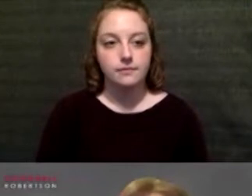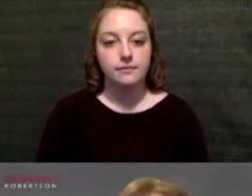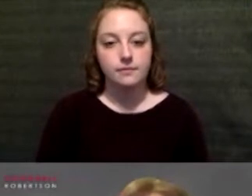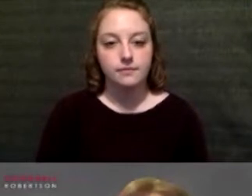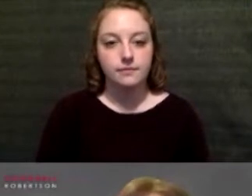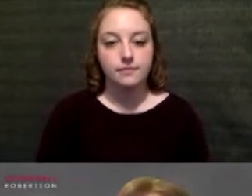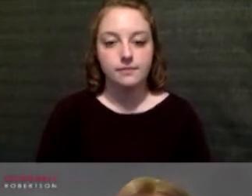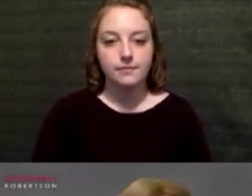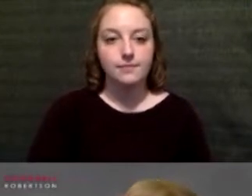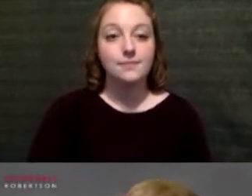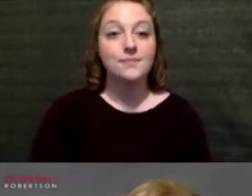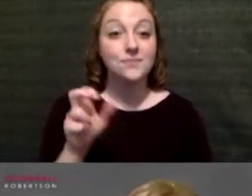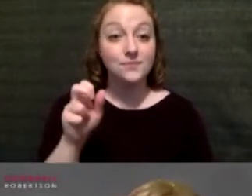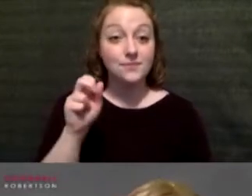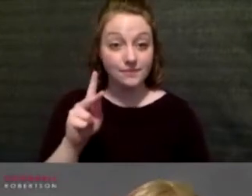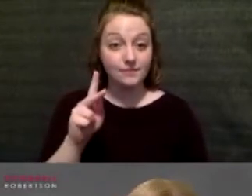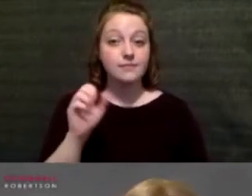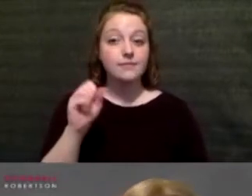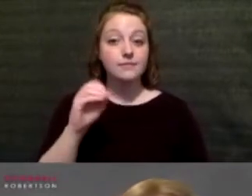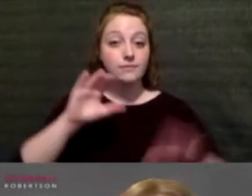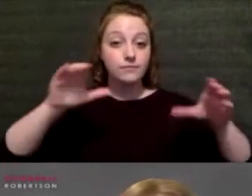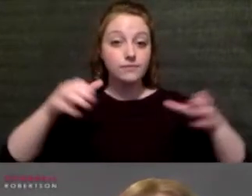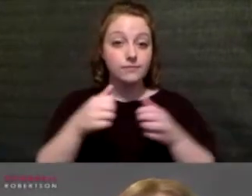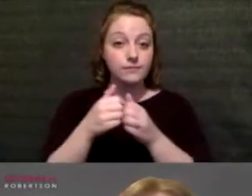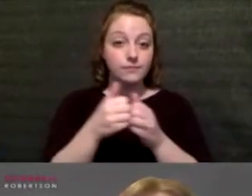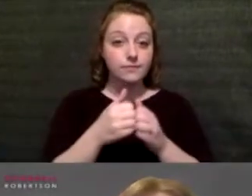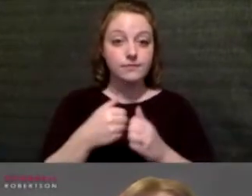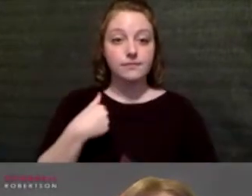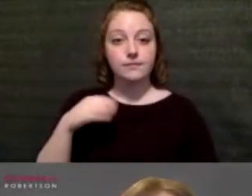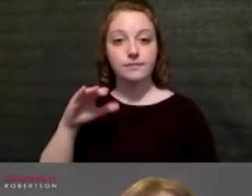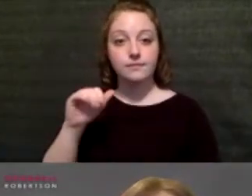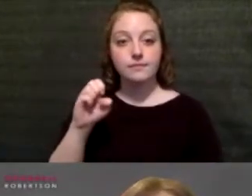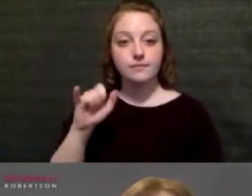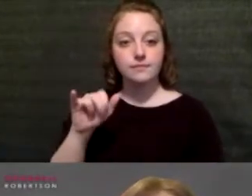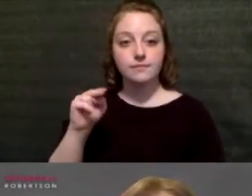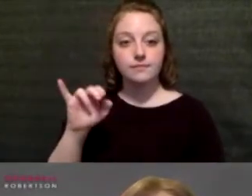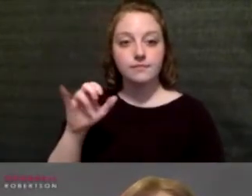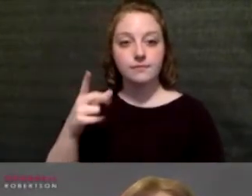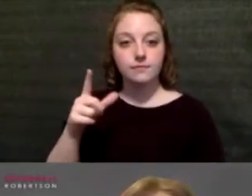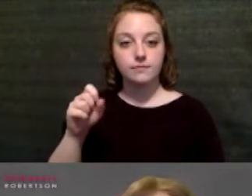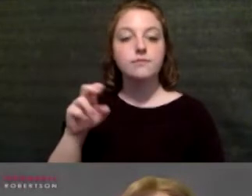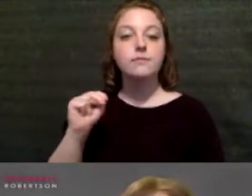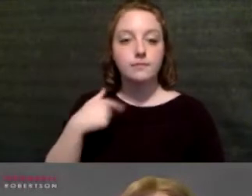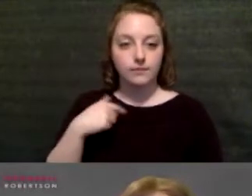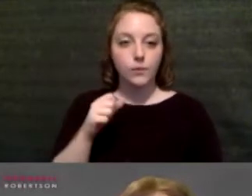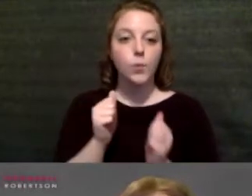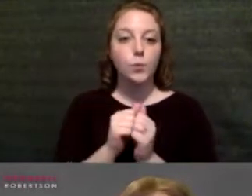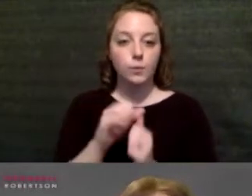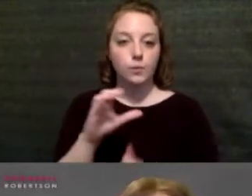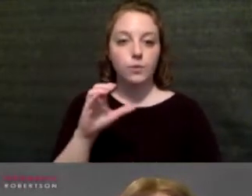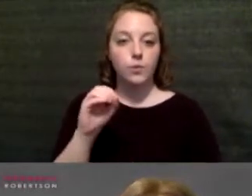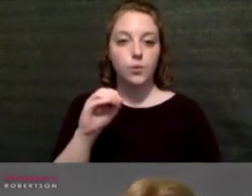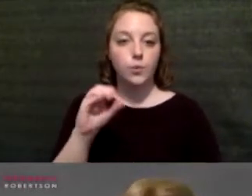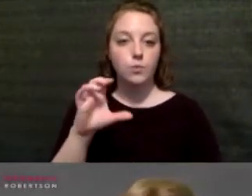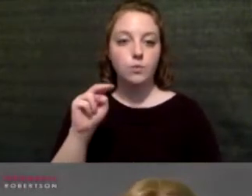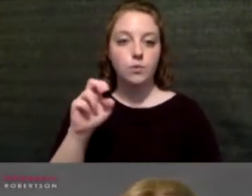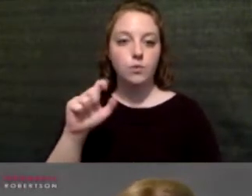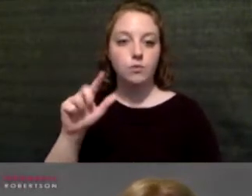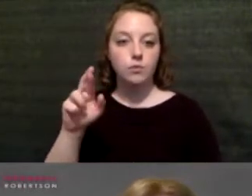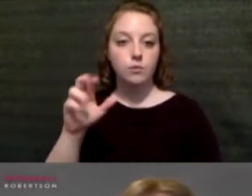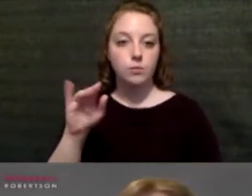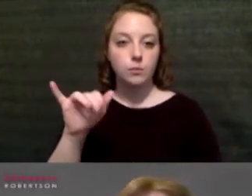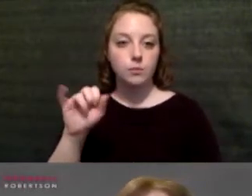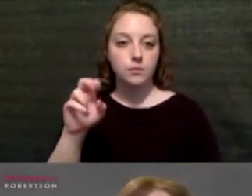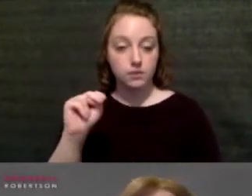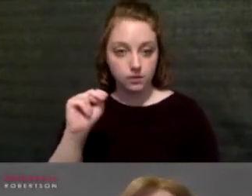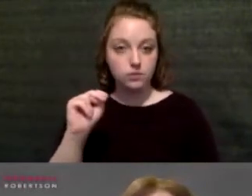All right. So as we're gathering up here, this is Casey Nicholson. I'm with O'Connor Robertson. The goal here is just to sort of